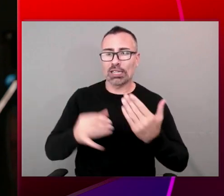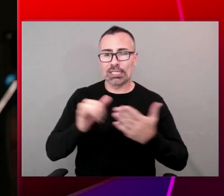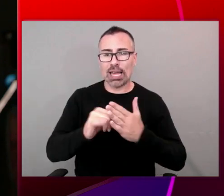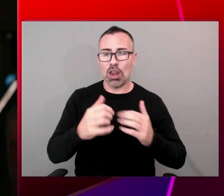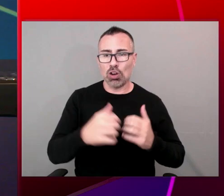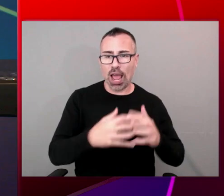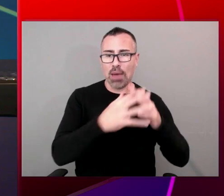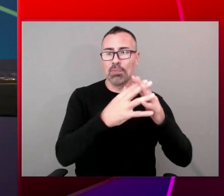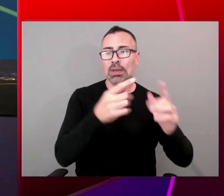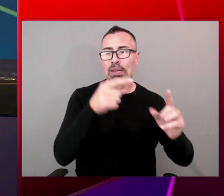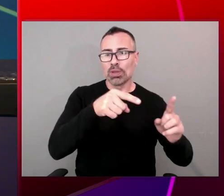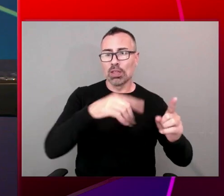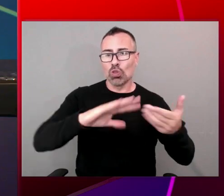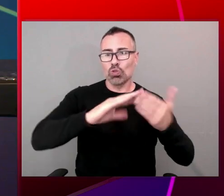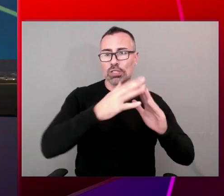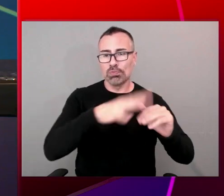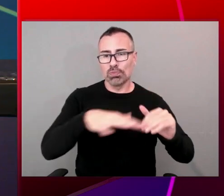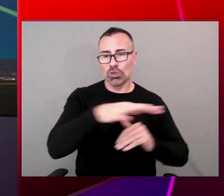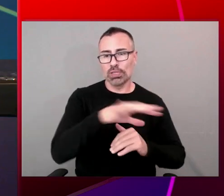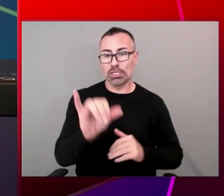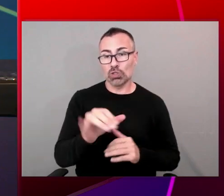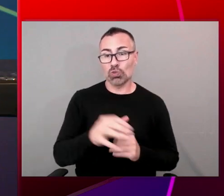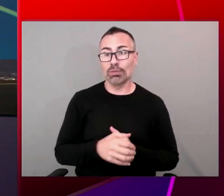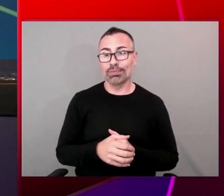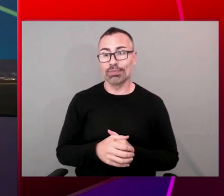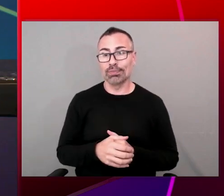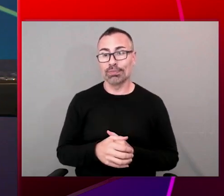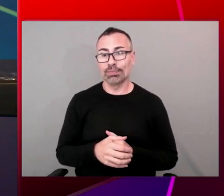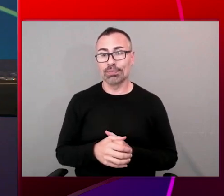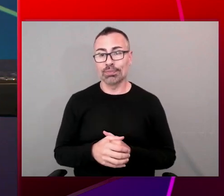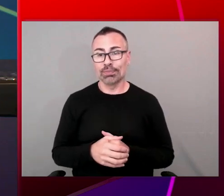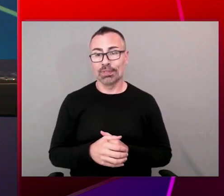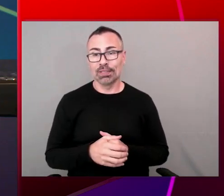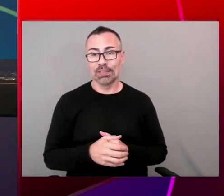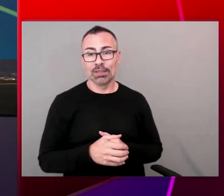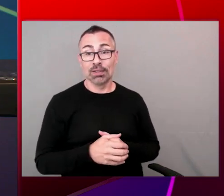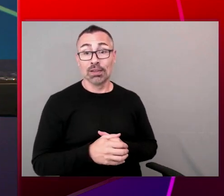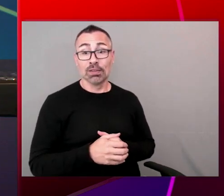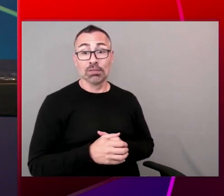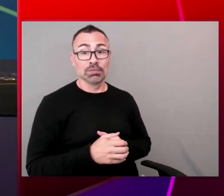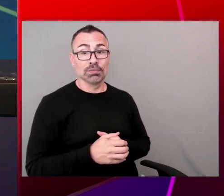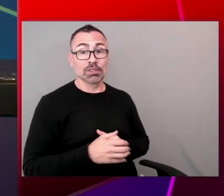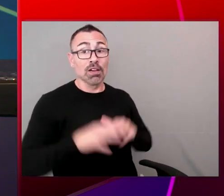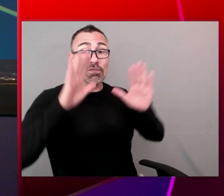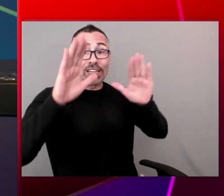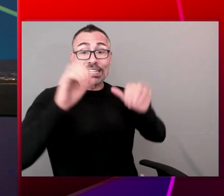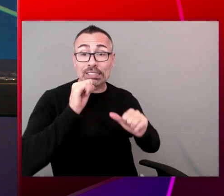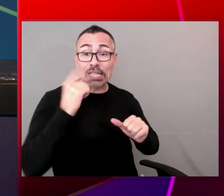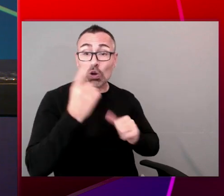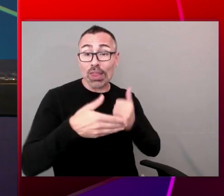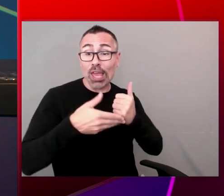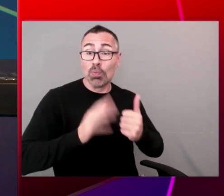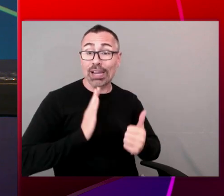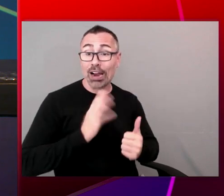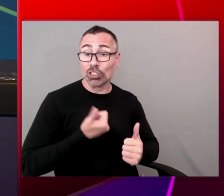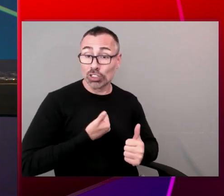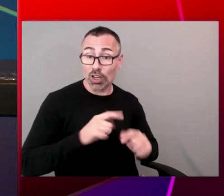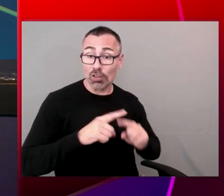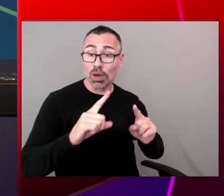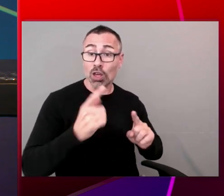well. That's fantastic. So not just helping ourselves, but helping local government agencies